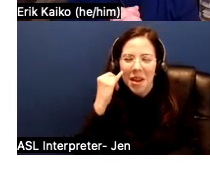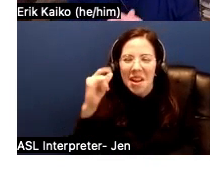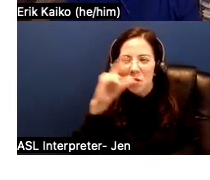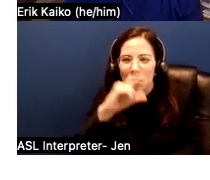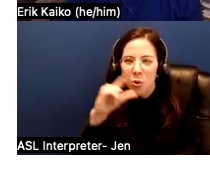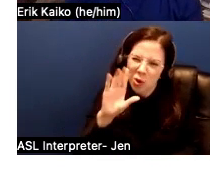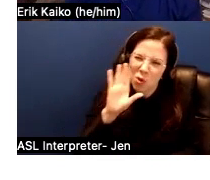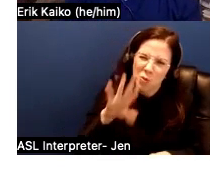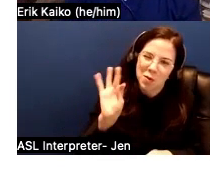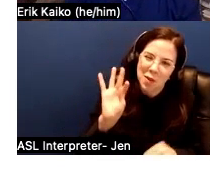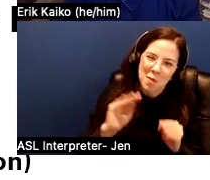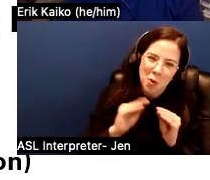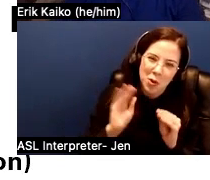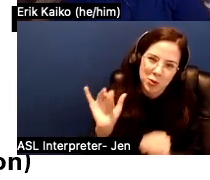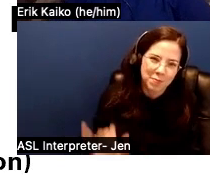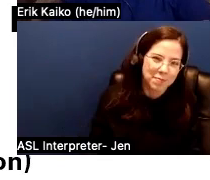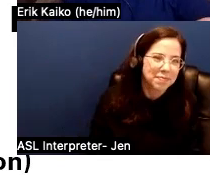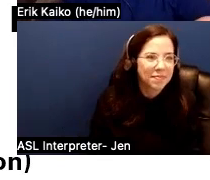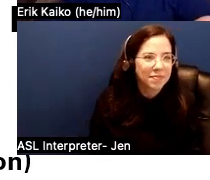well.